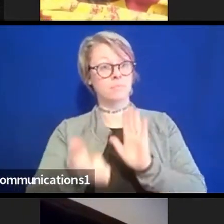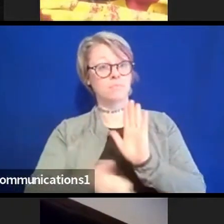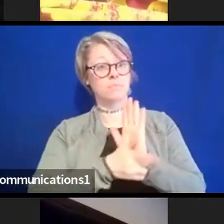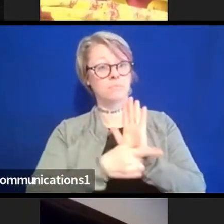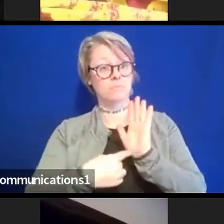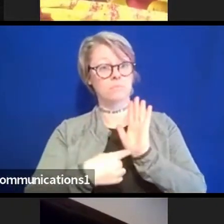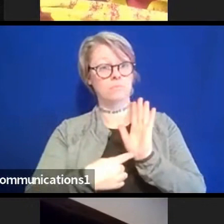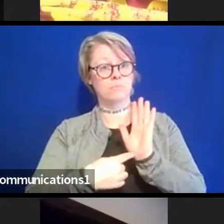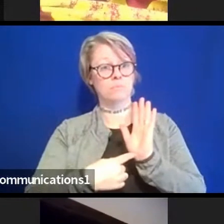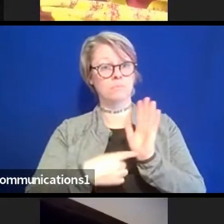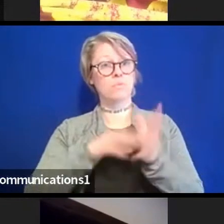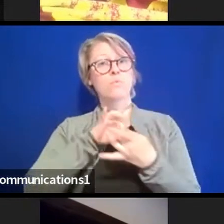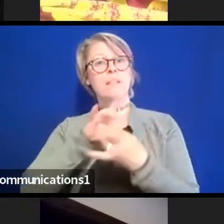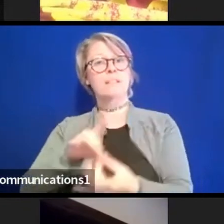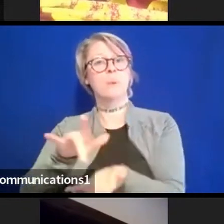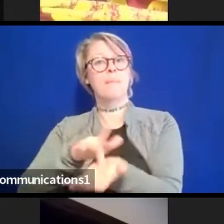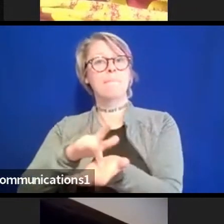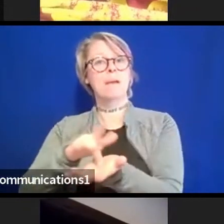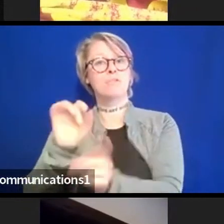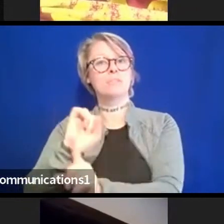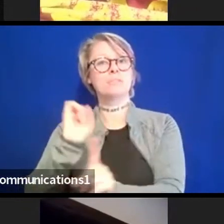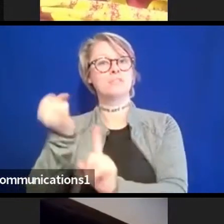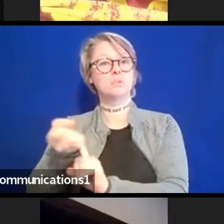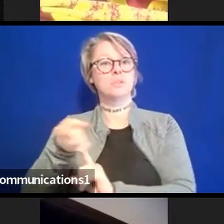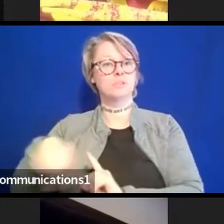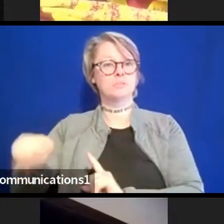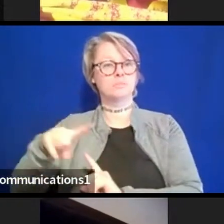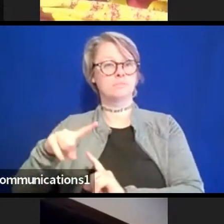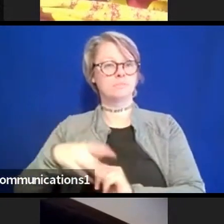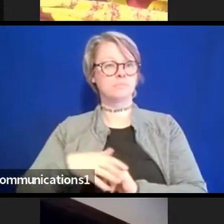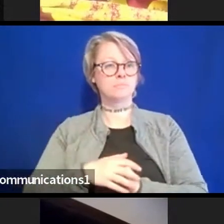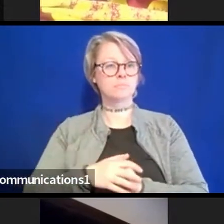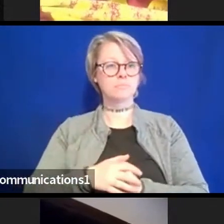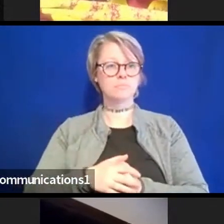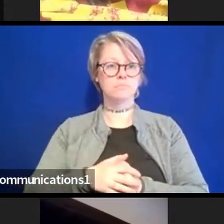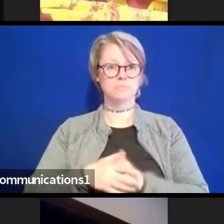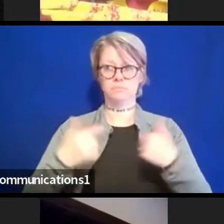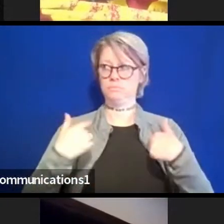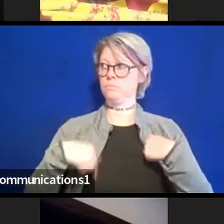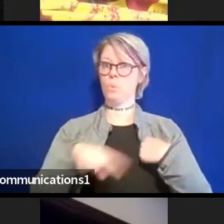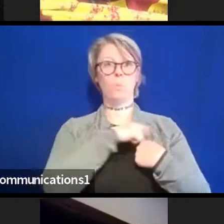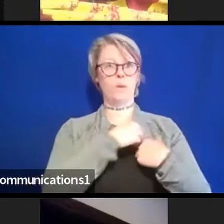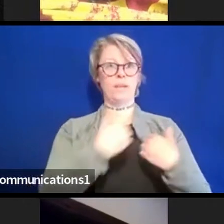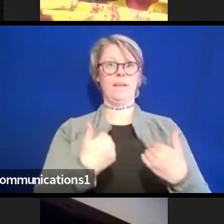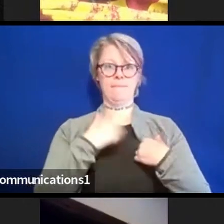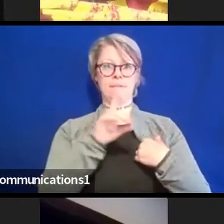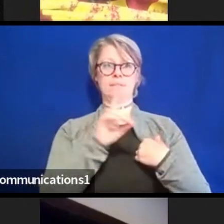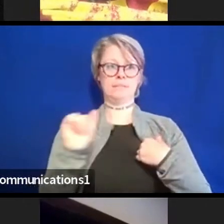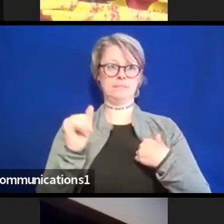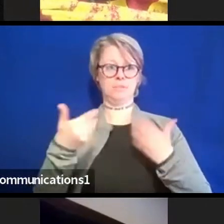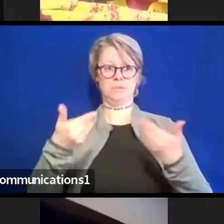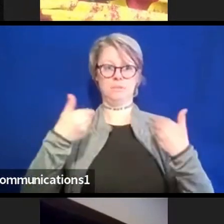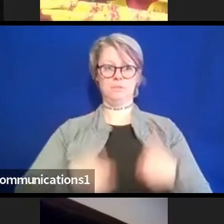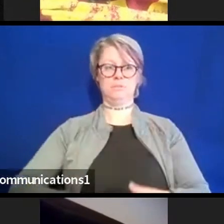to medical conditions. And every one of us, because we have some kind of disability, is